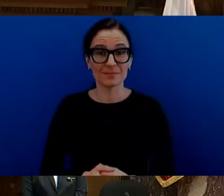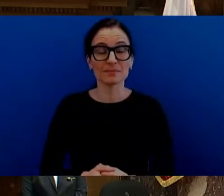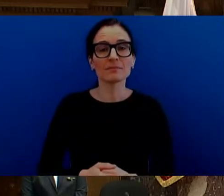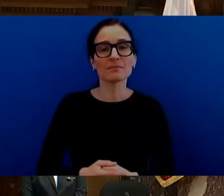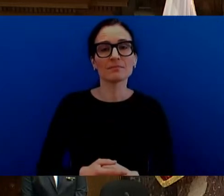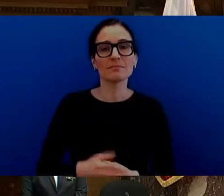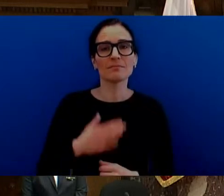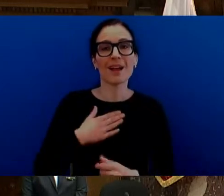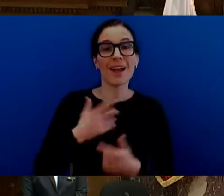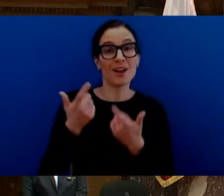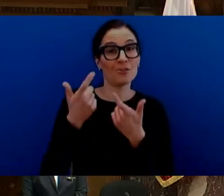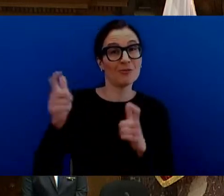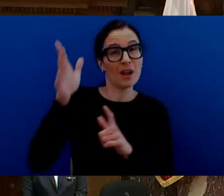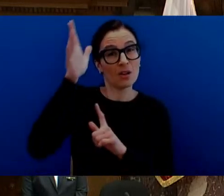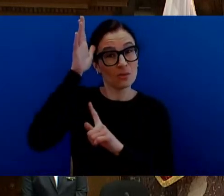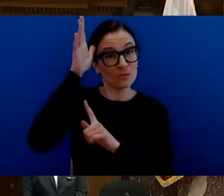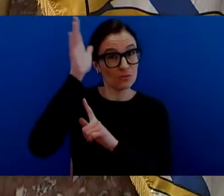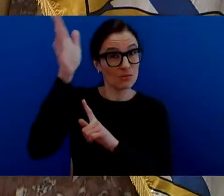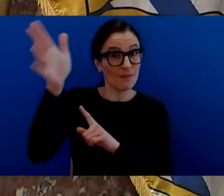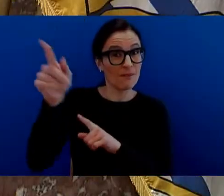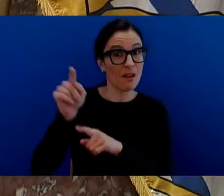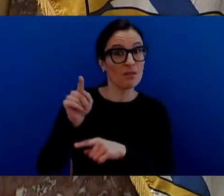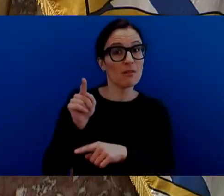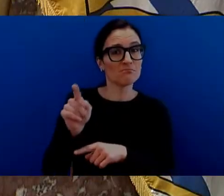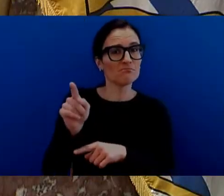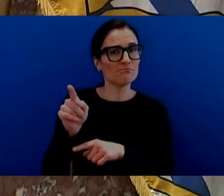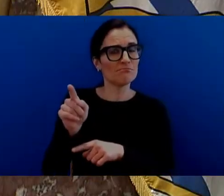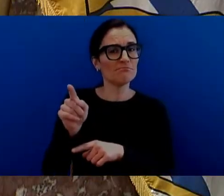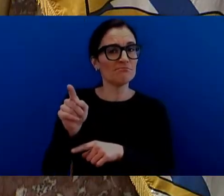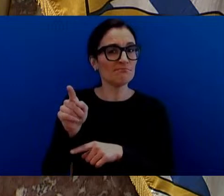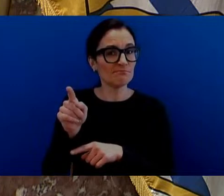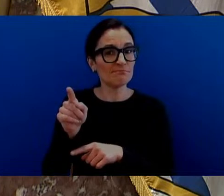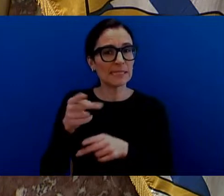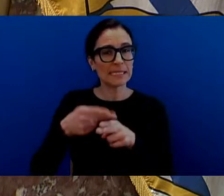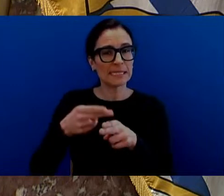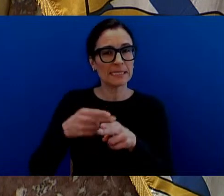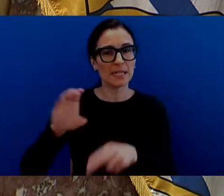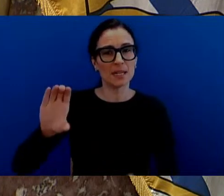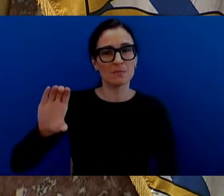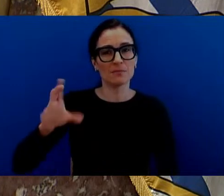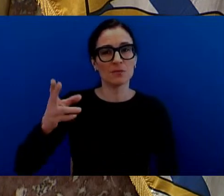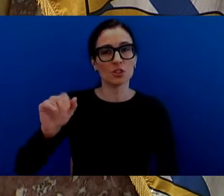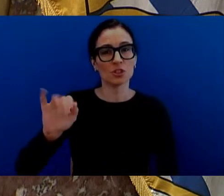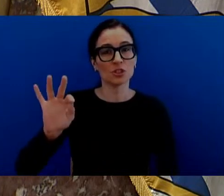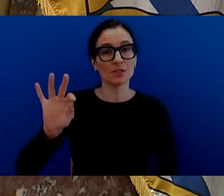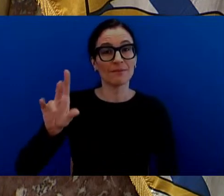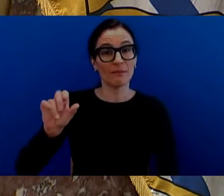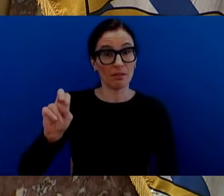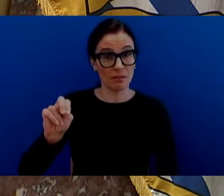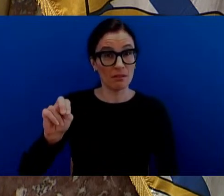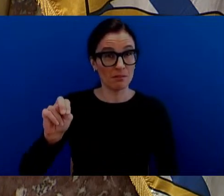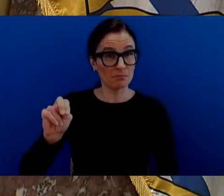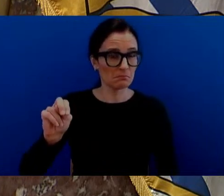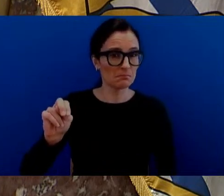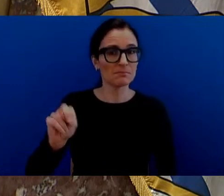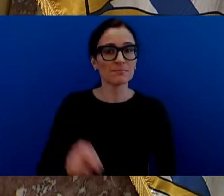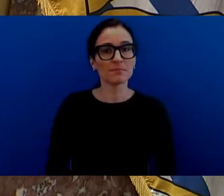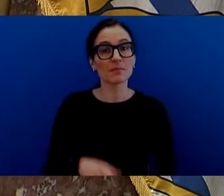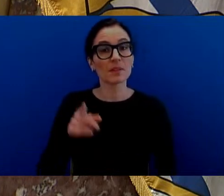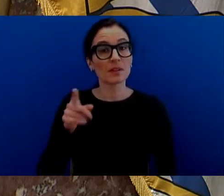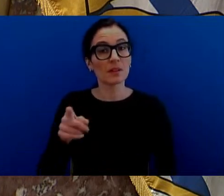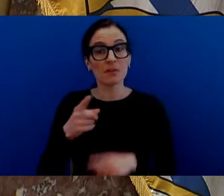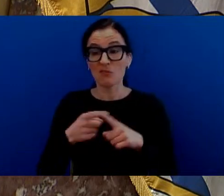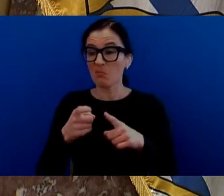From here, snow patches, Cadboro Bay, what is now known as Gyro Park.